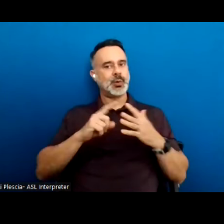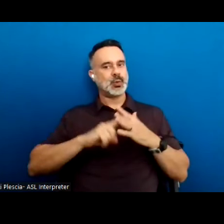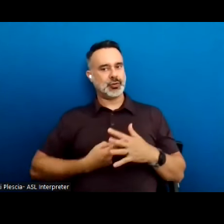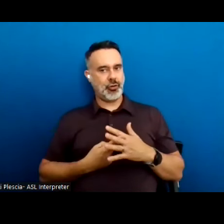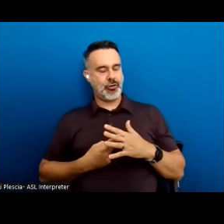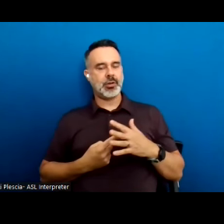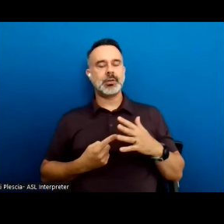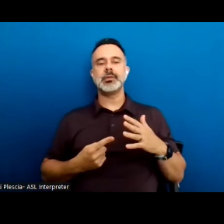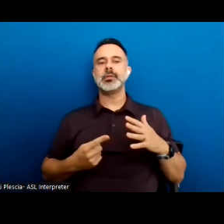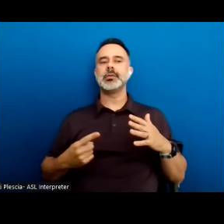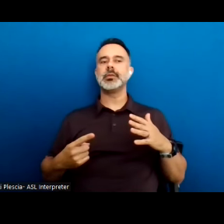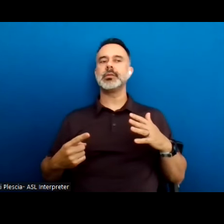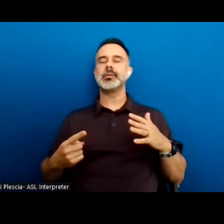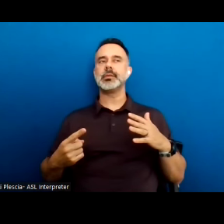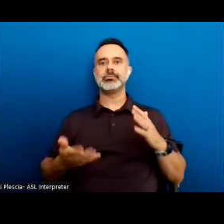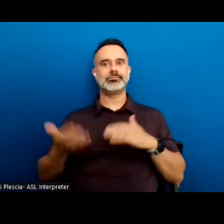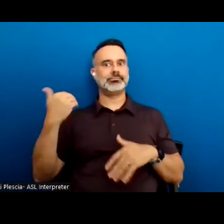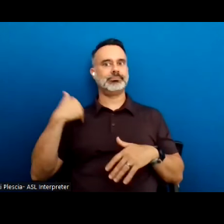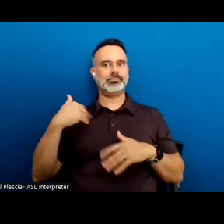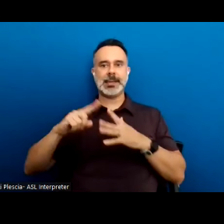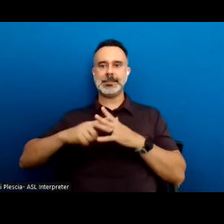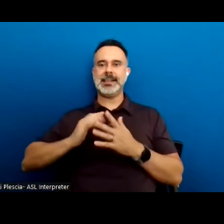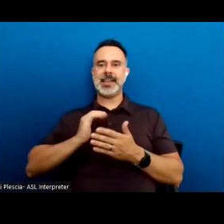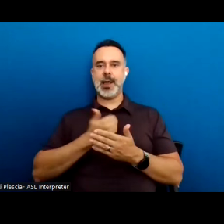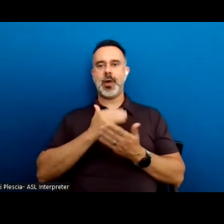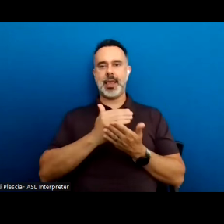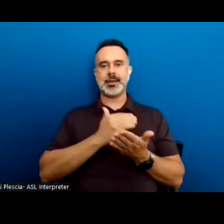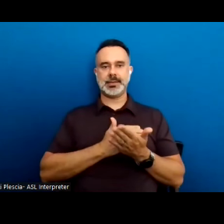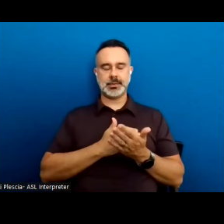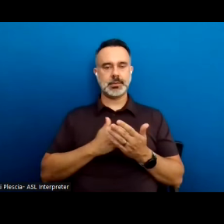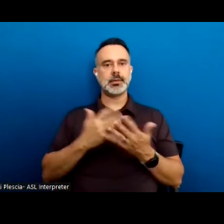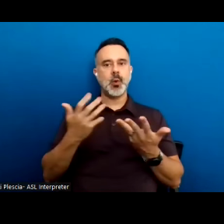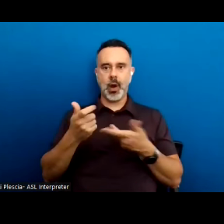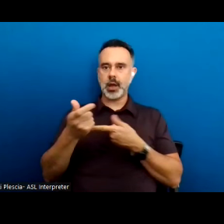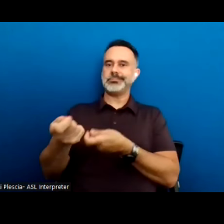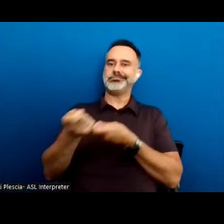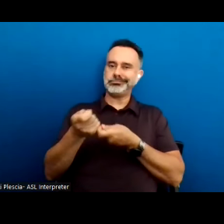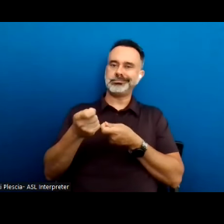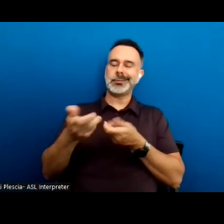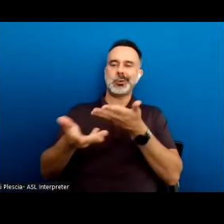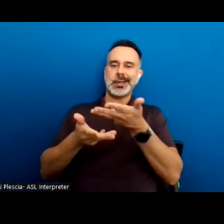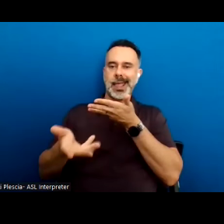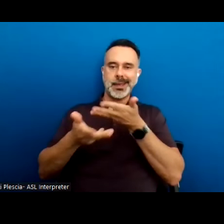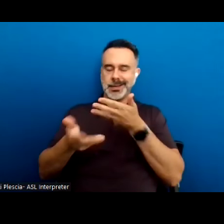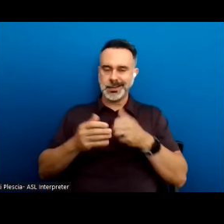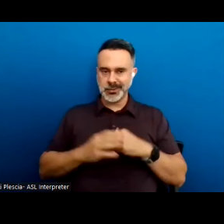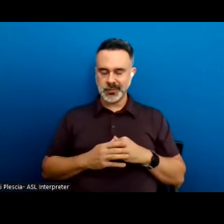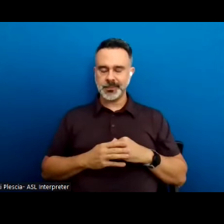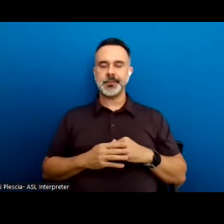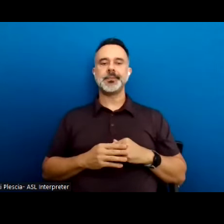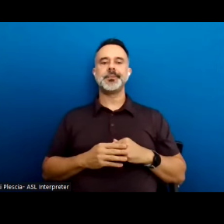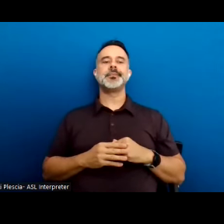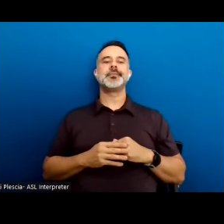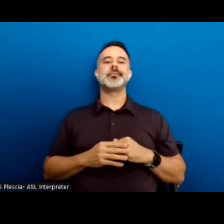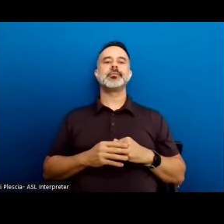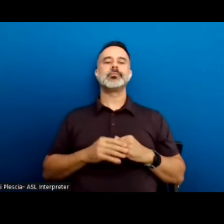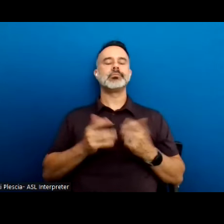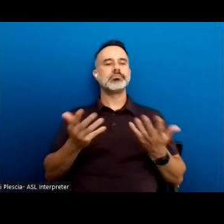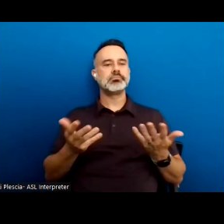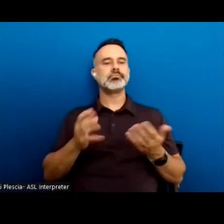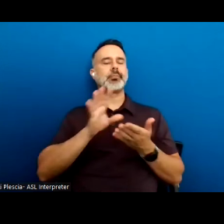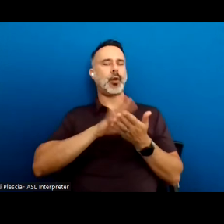beginning of our lessons, getting them to engage. And so learning a little bit more about